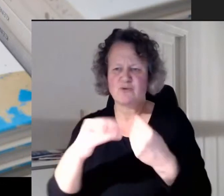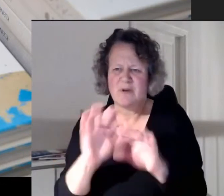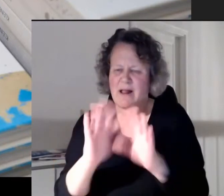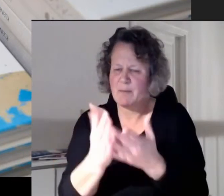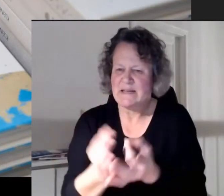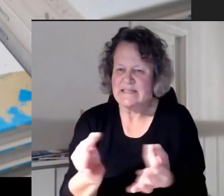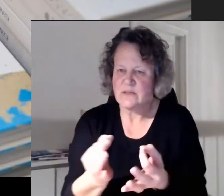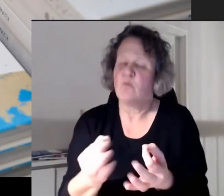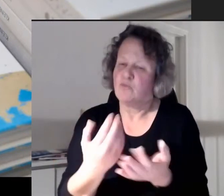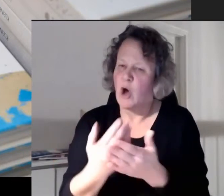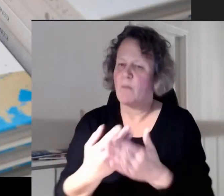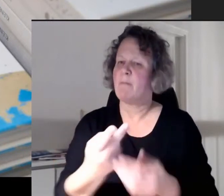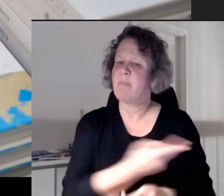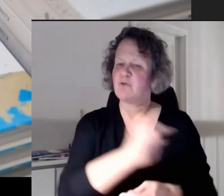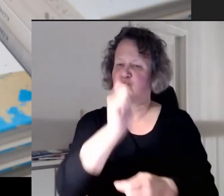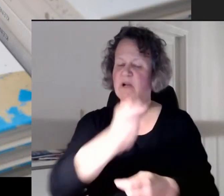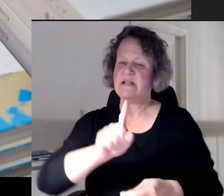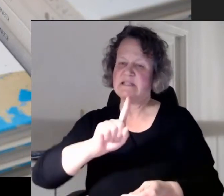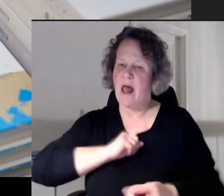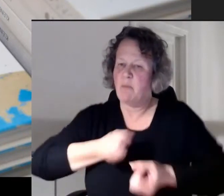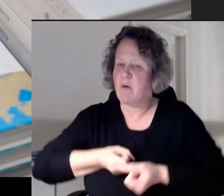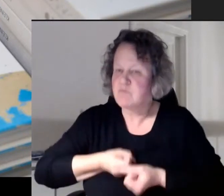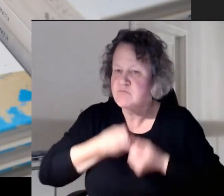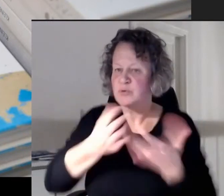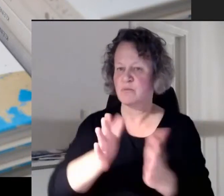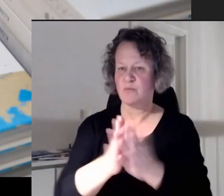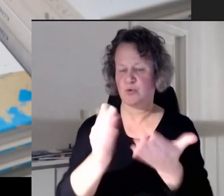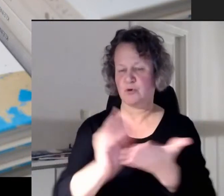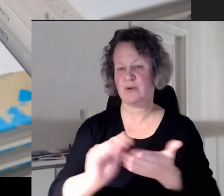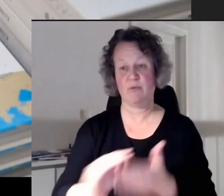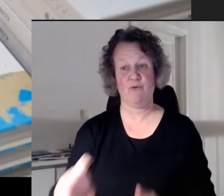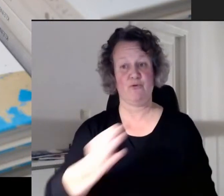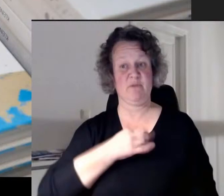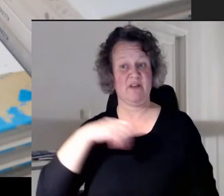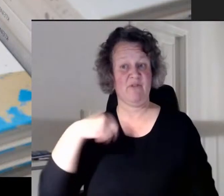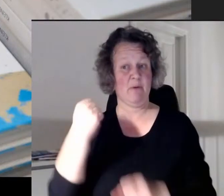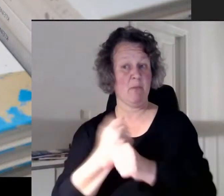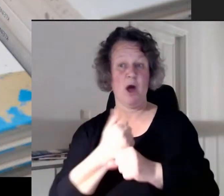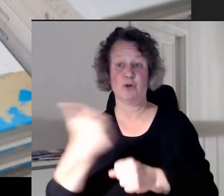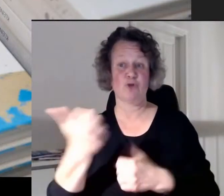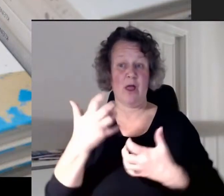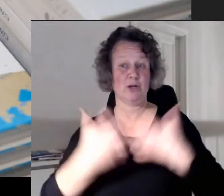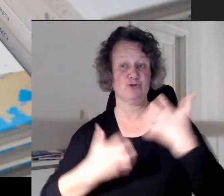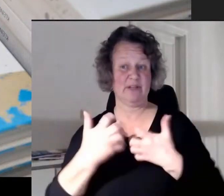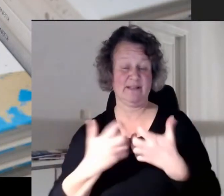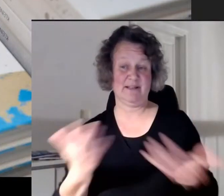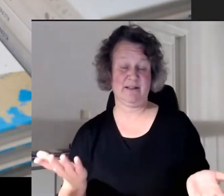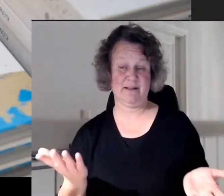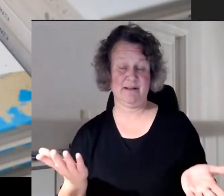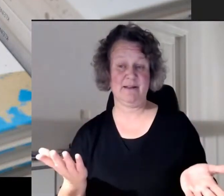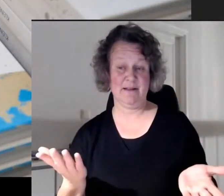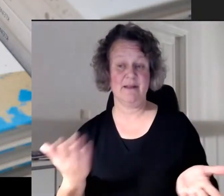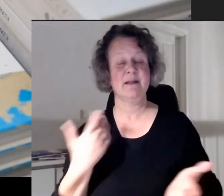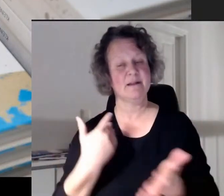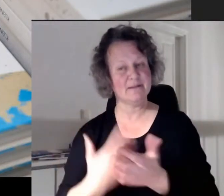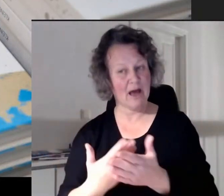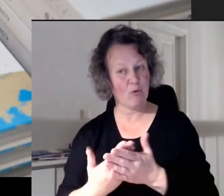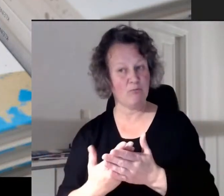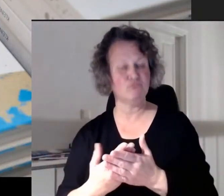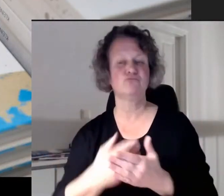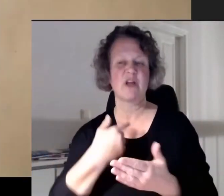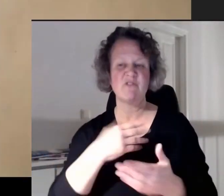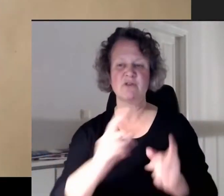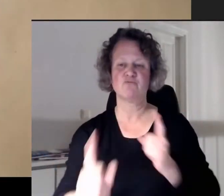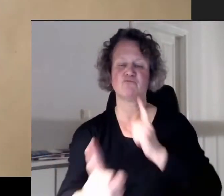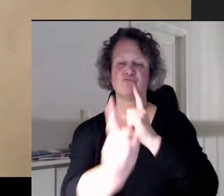made their own directory, if you want. That was their inspiration, their motivation. So for a storyteller, this is a fantastic story, I think. And